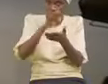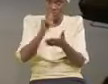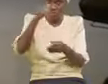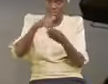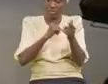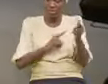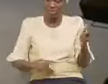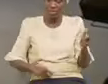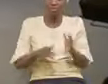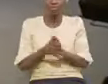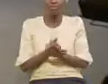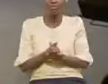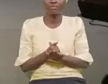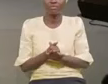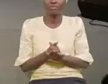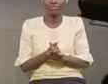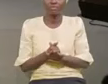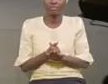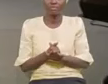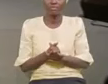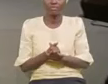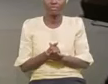Nyamesoso be ya ɖo ŋu ɖe aƒetɔ la ŋu.